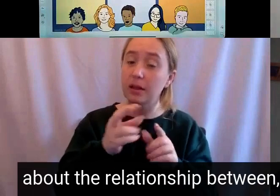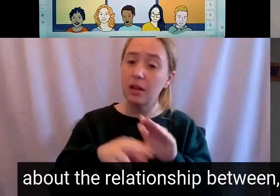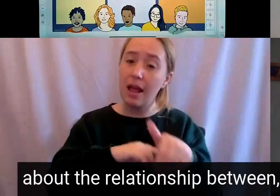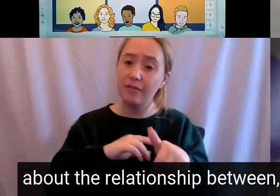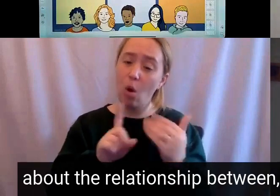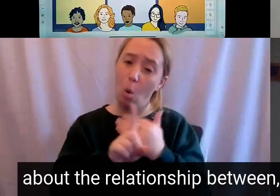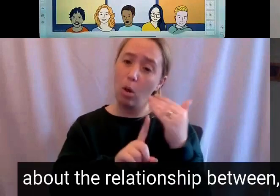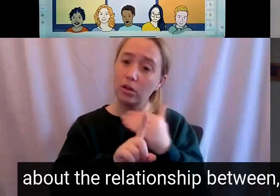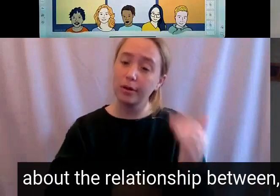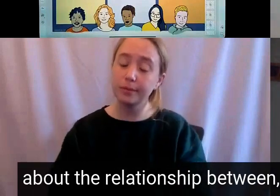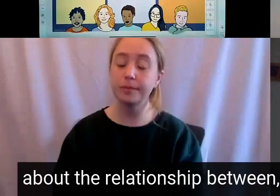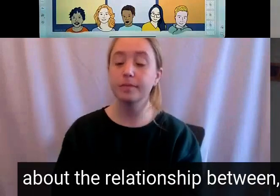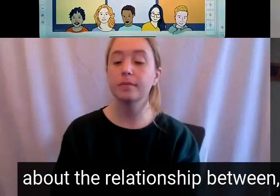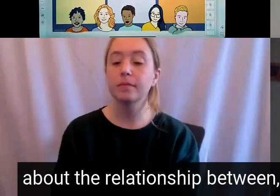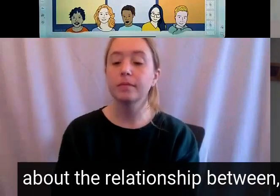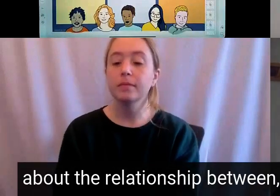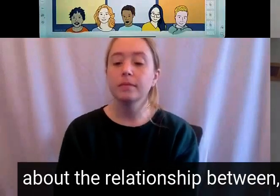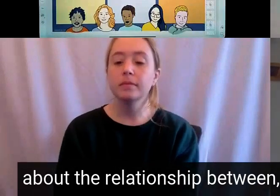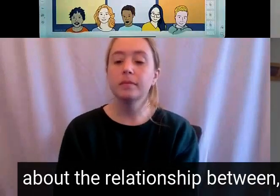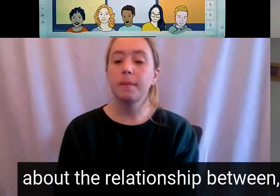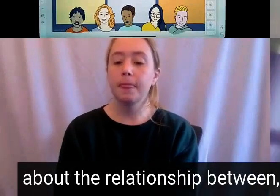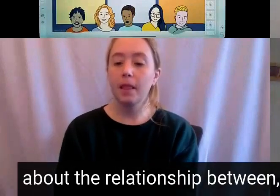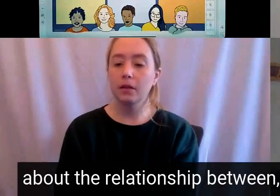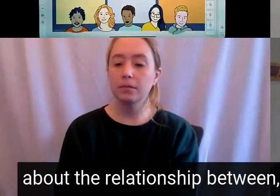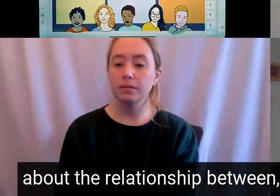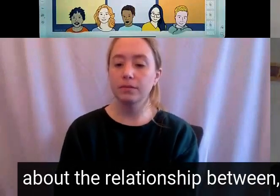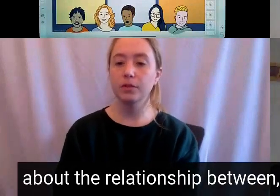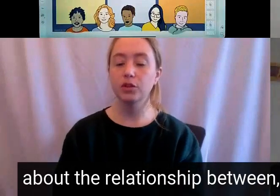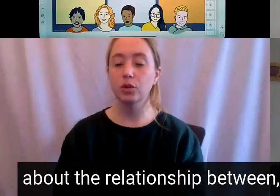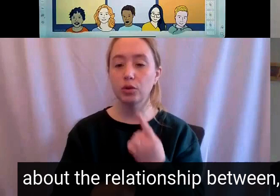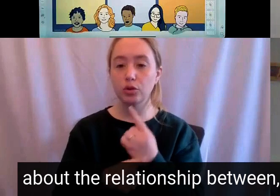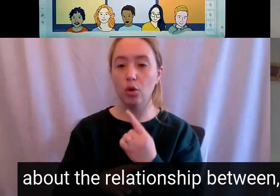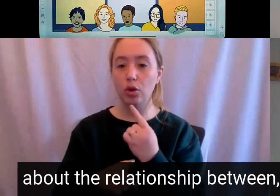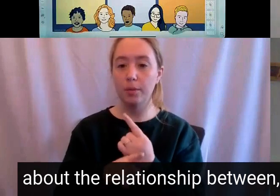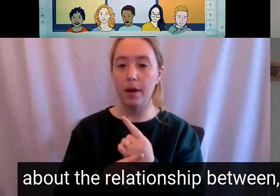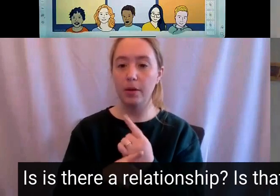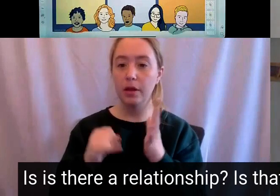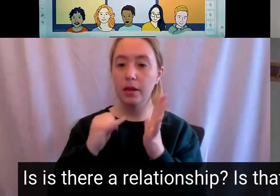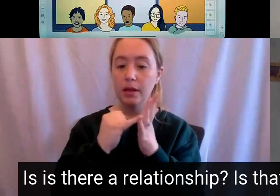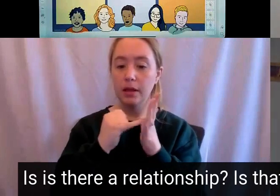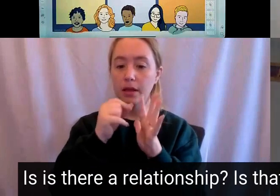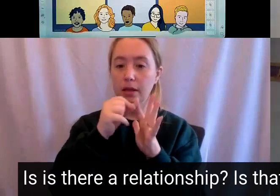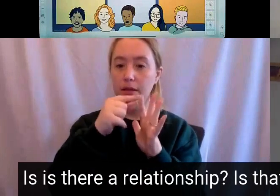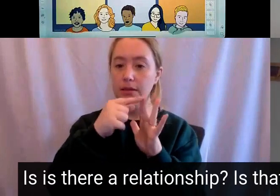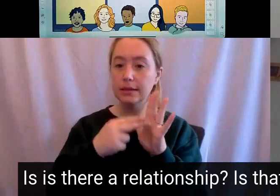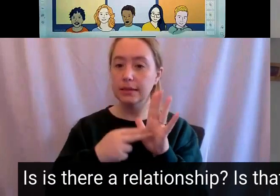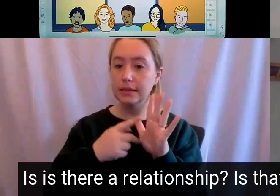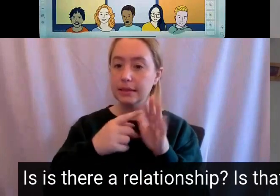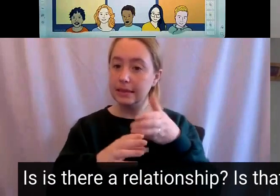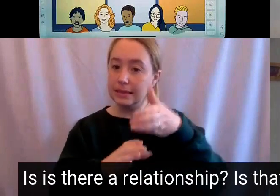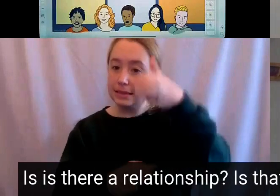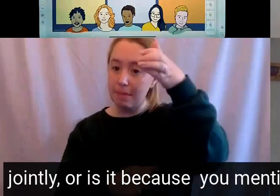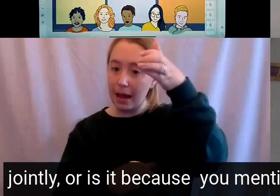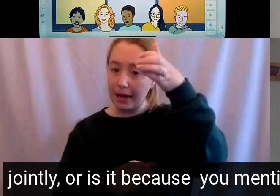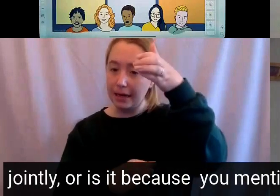There's a question about the relationship between spinal injury and pelvic floor. Is there a relationship? Is that something